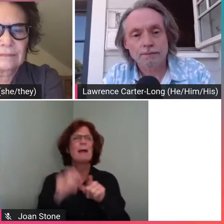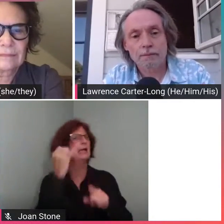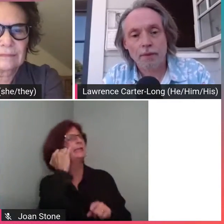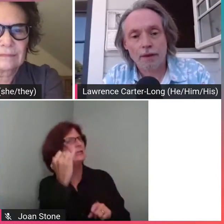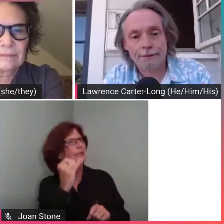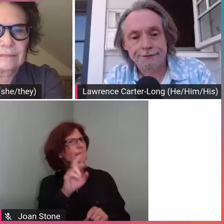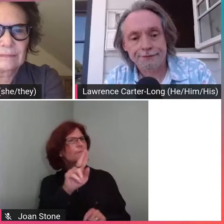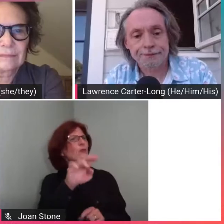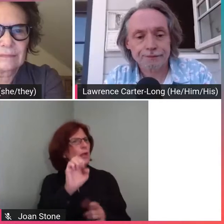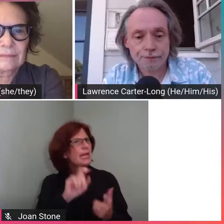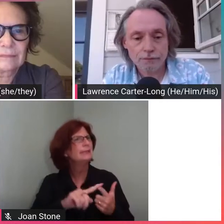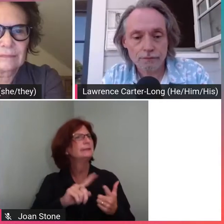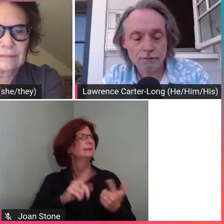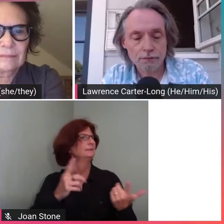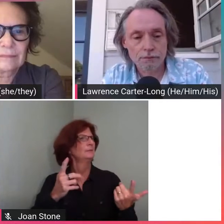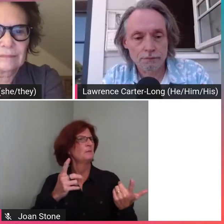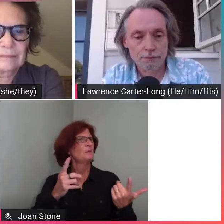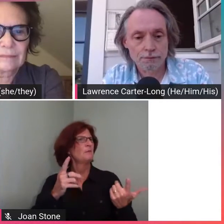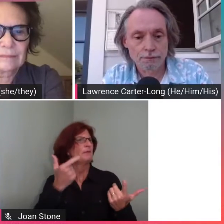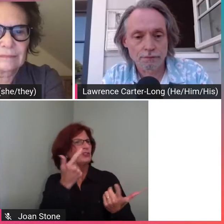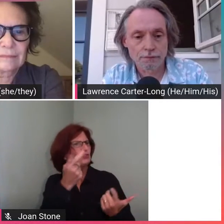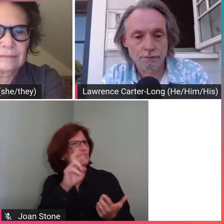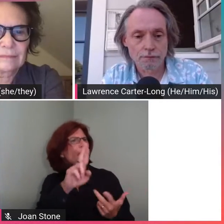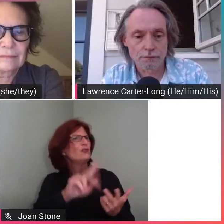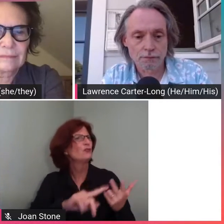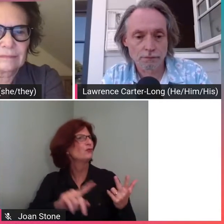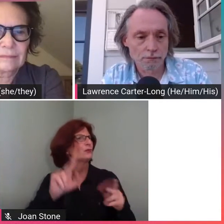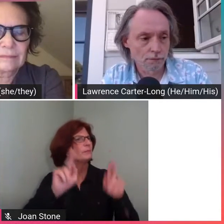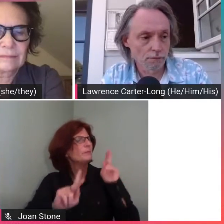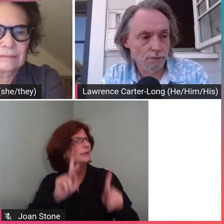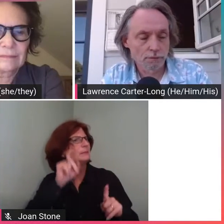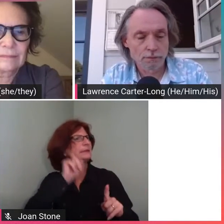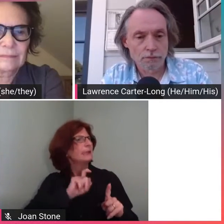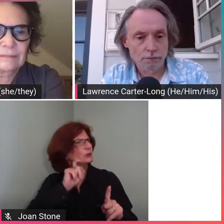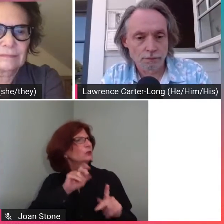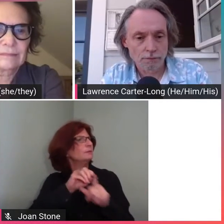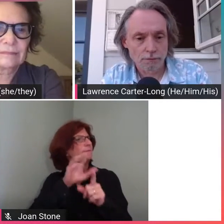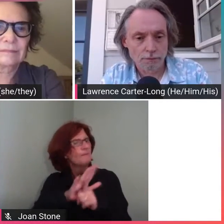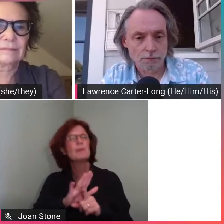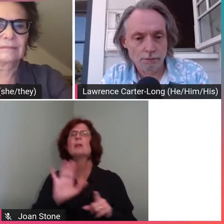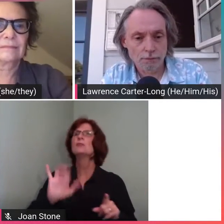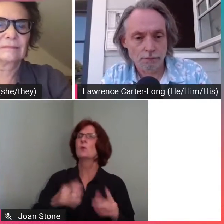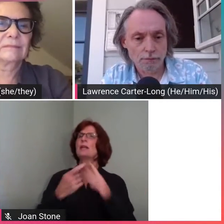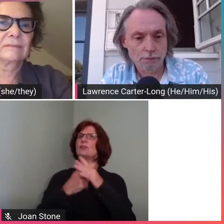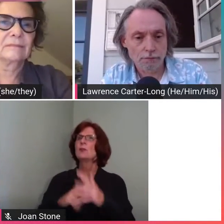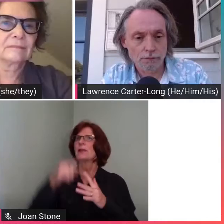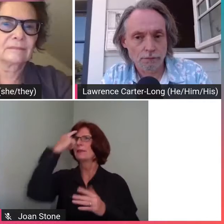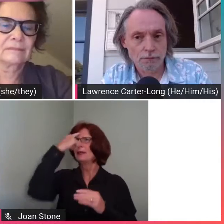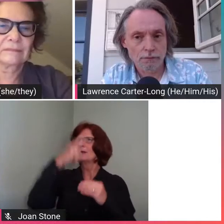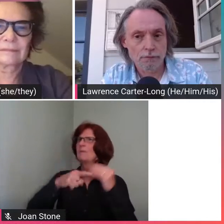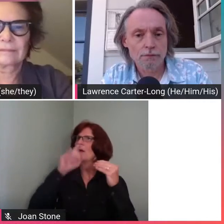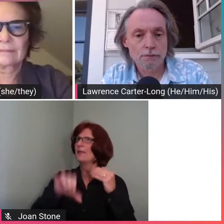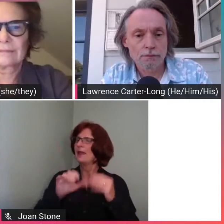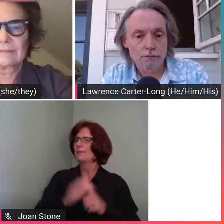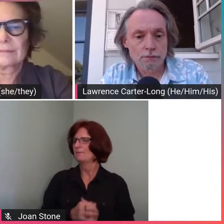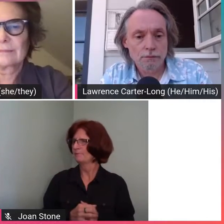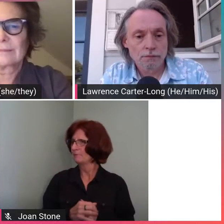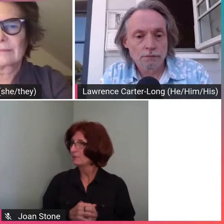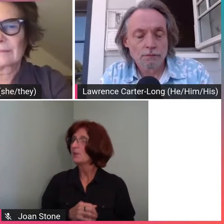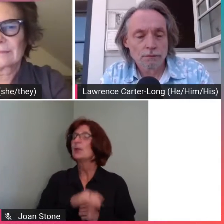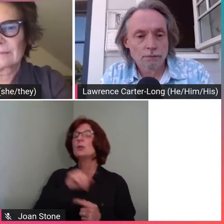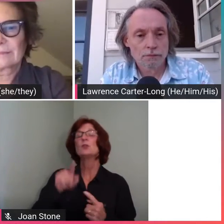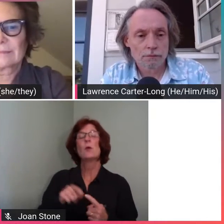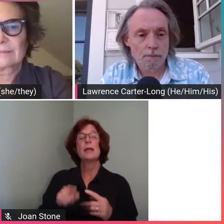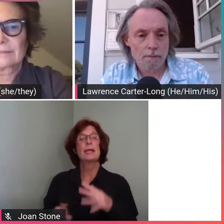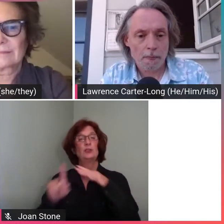race and gender, sexuality. So that got me kind of started on this path. And so when I came to UIC and